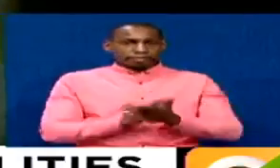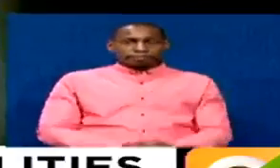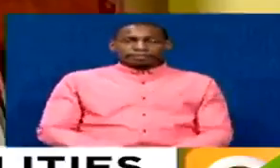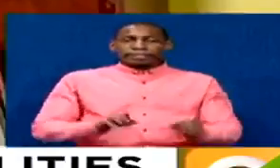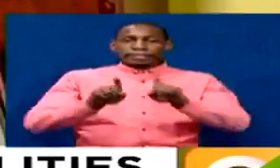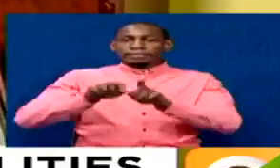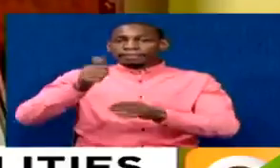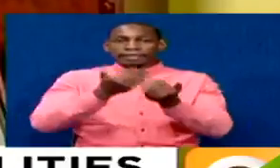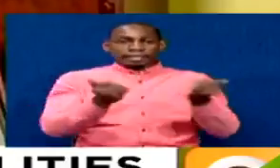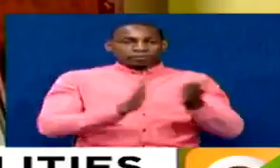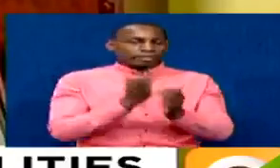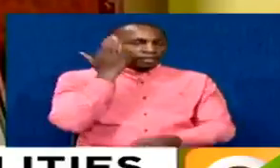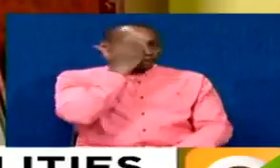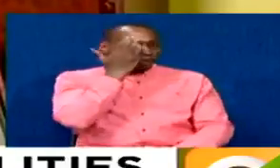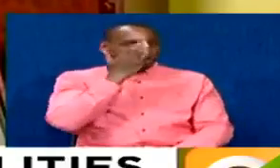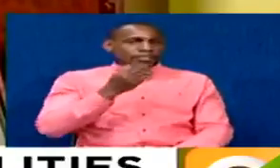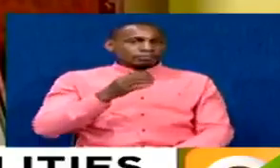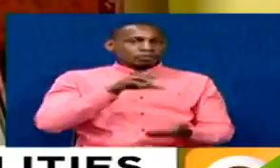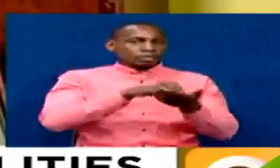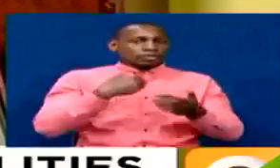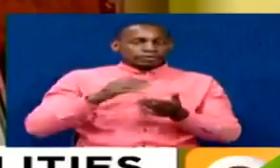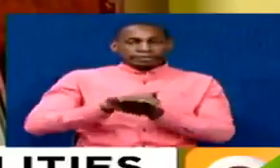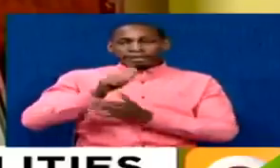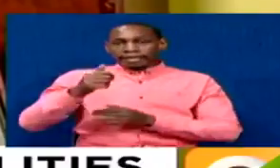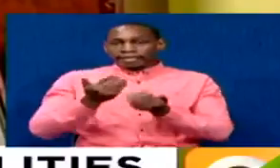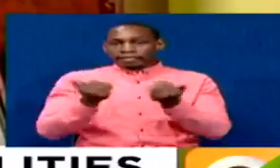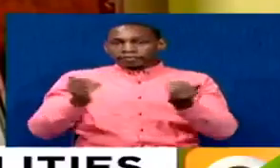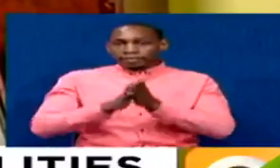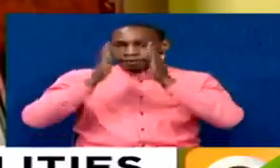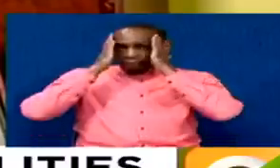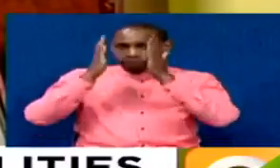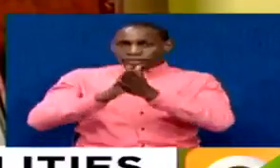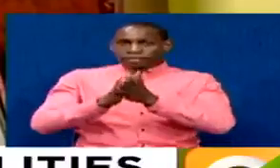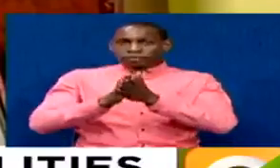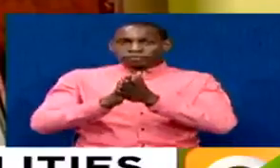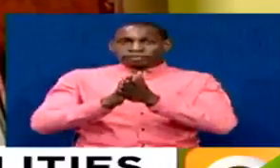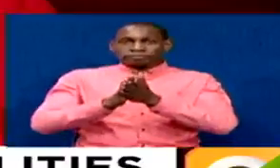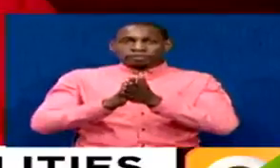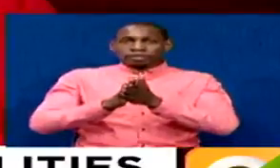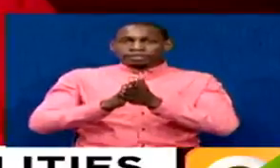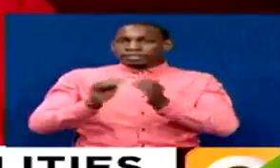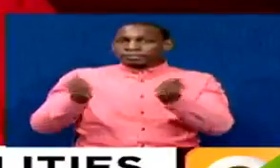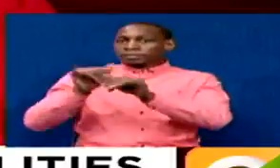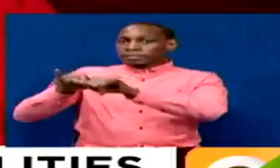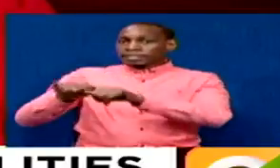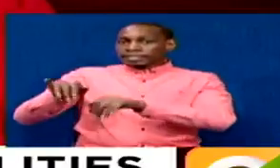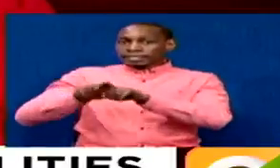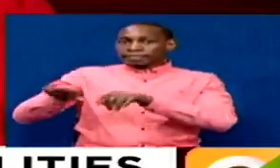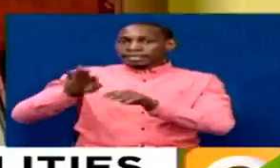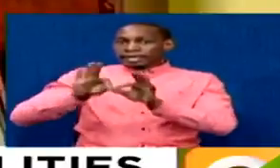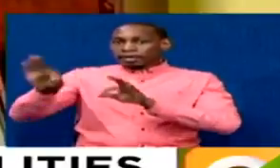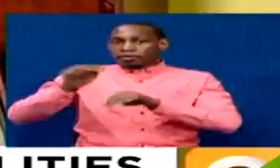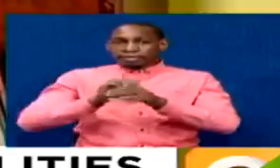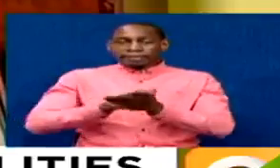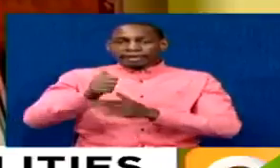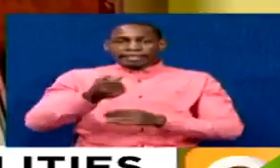We also have children with autism. We have children with attention deficit and hyperactivity disorders. We also have a few